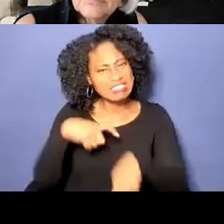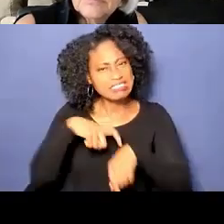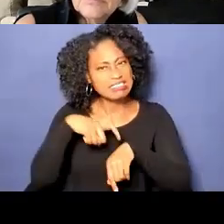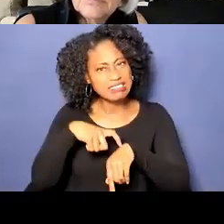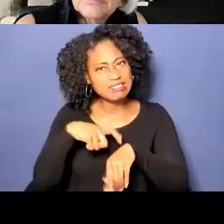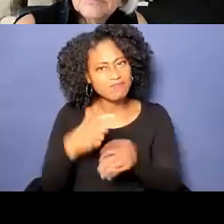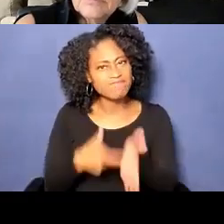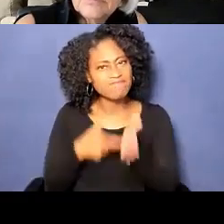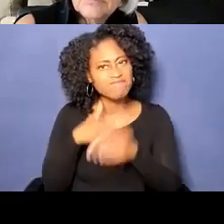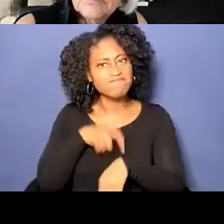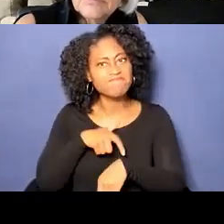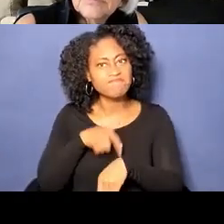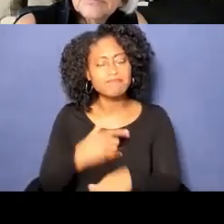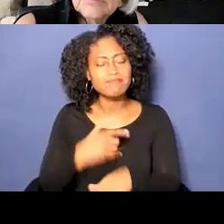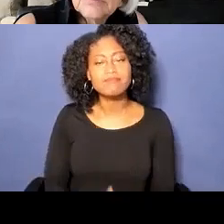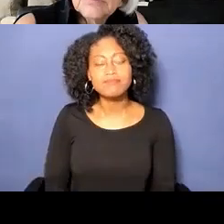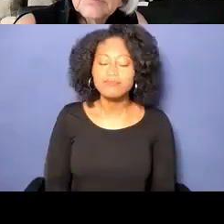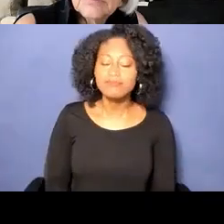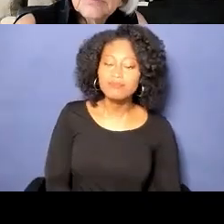also very important.